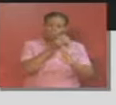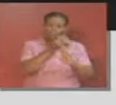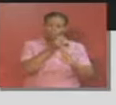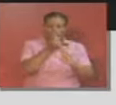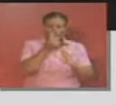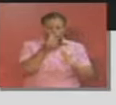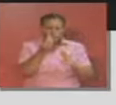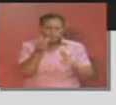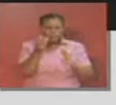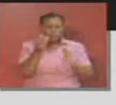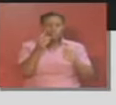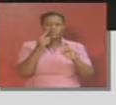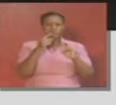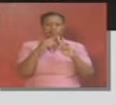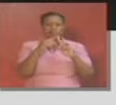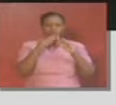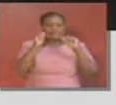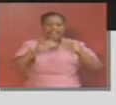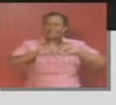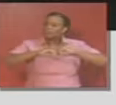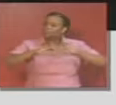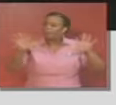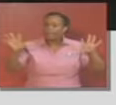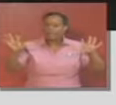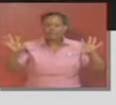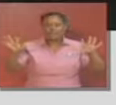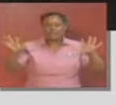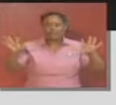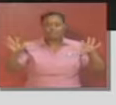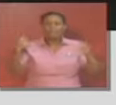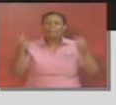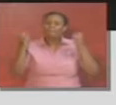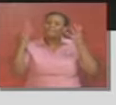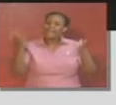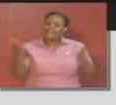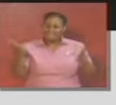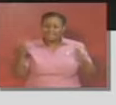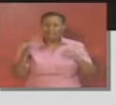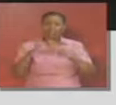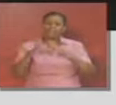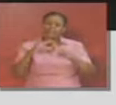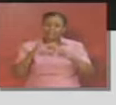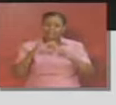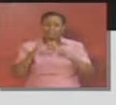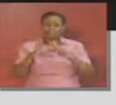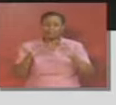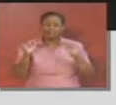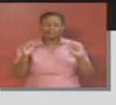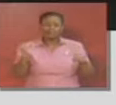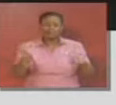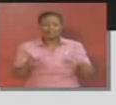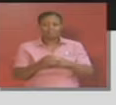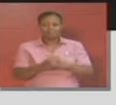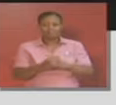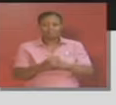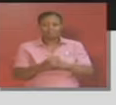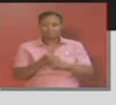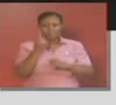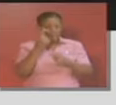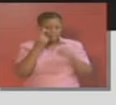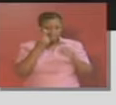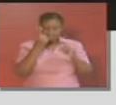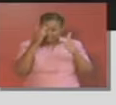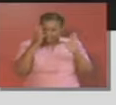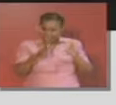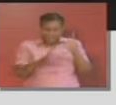cases and of tertiary cases as the illness gets transmitted from one person to another.